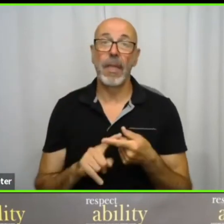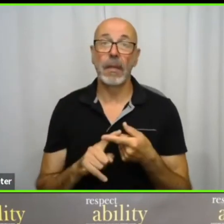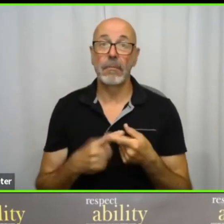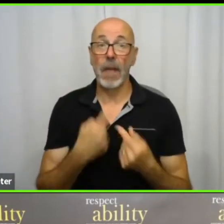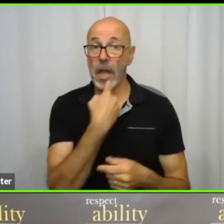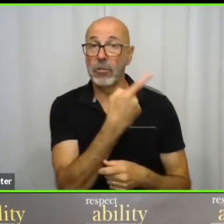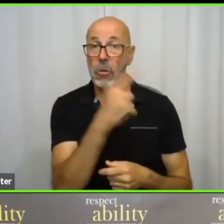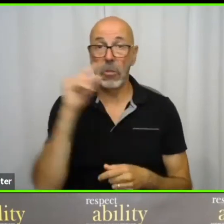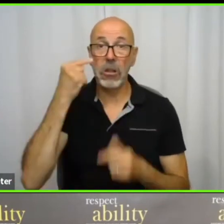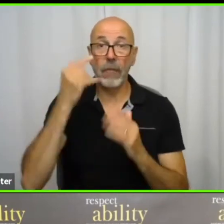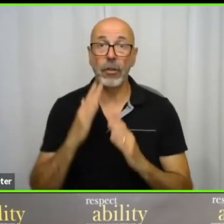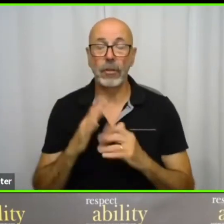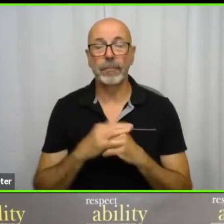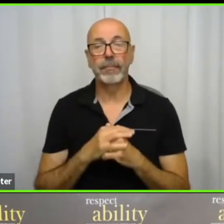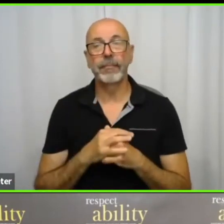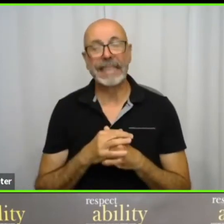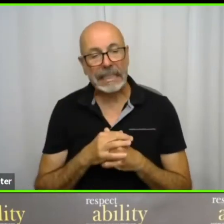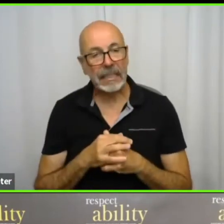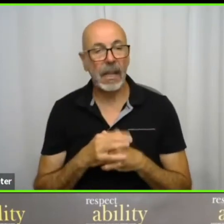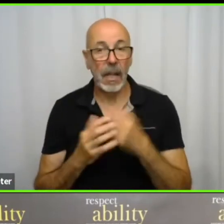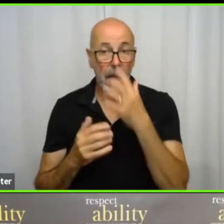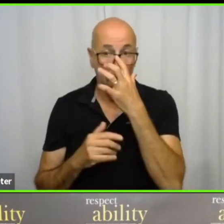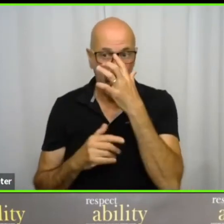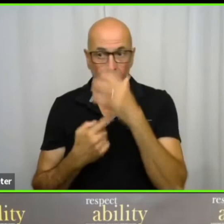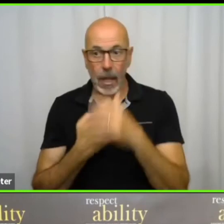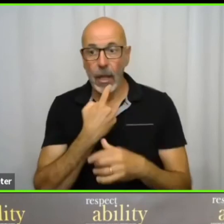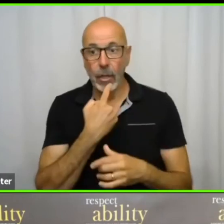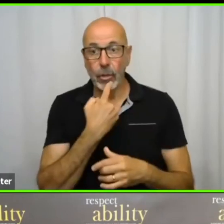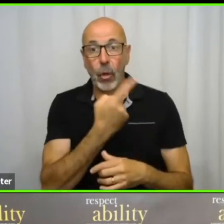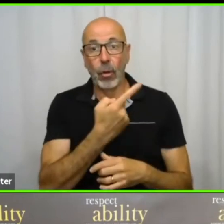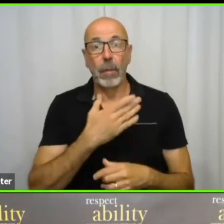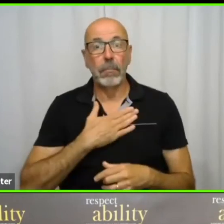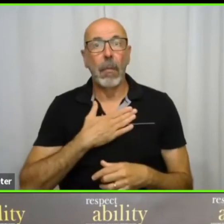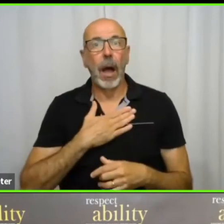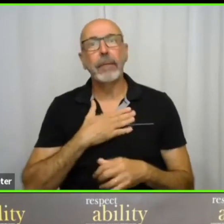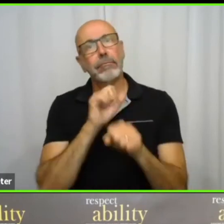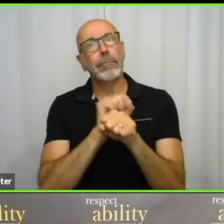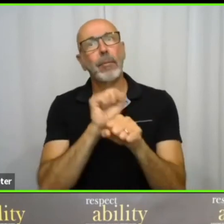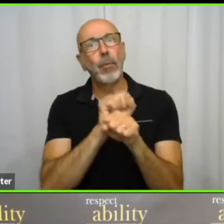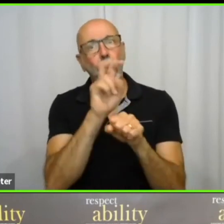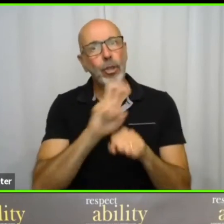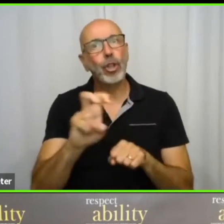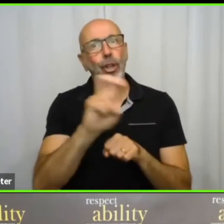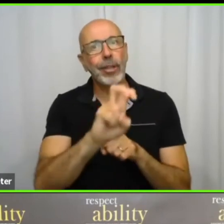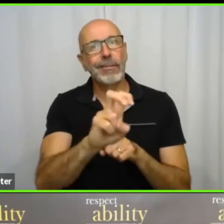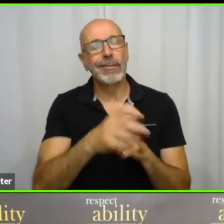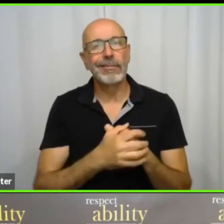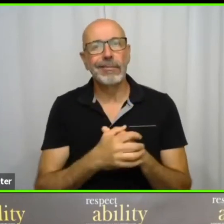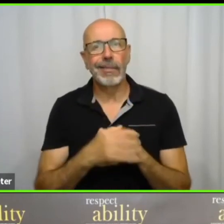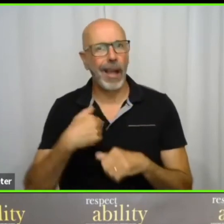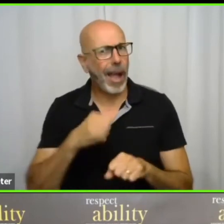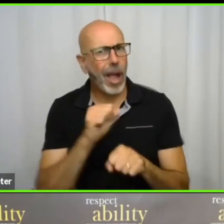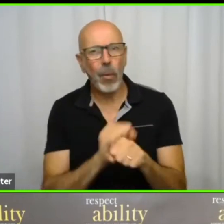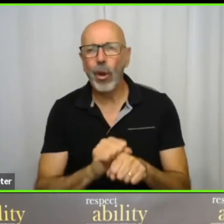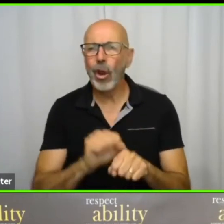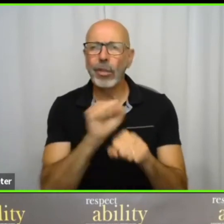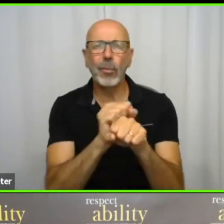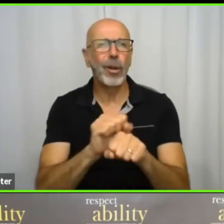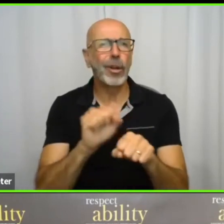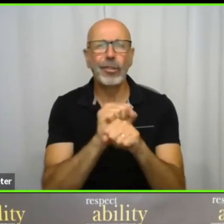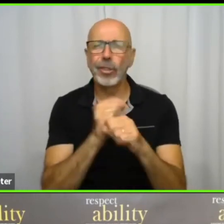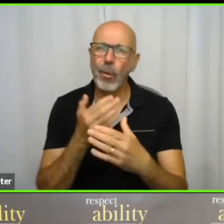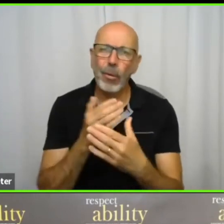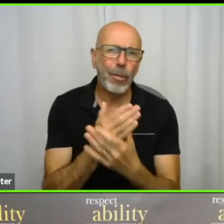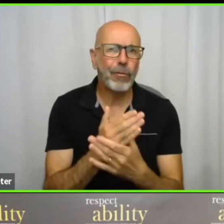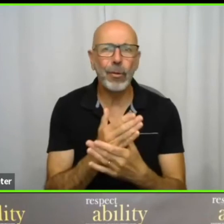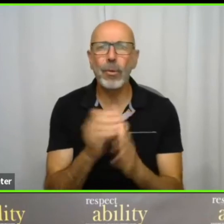him that I told him my employment journey, and that I worked very hard to go through the state's